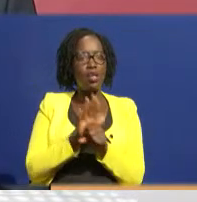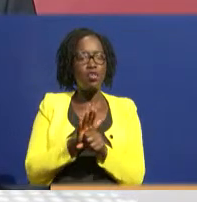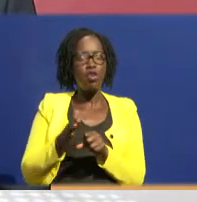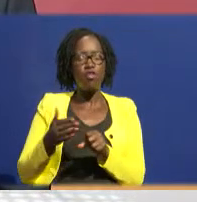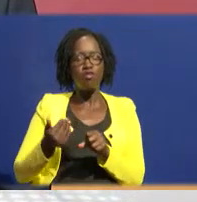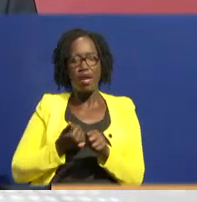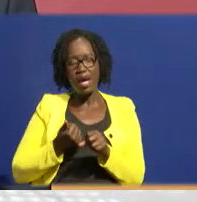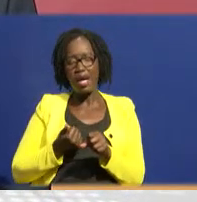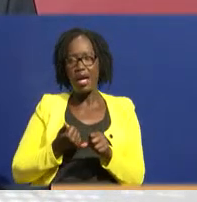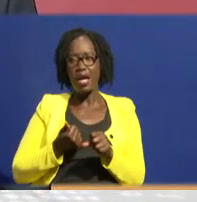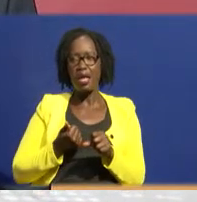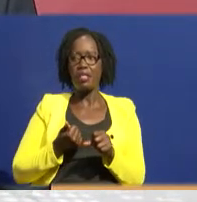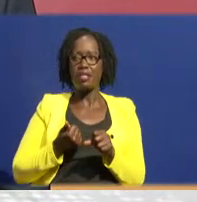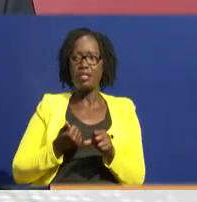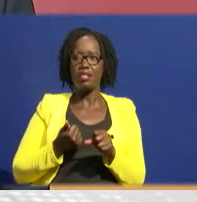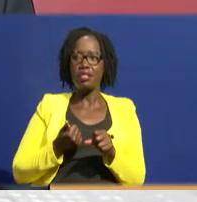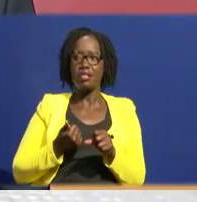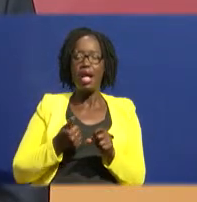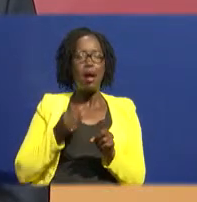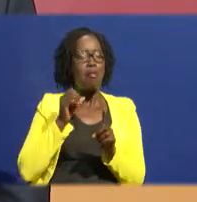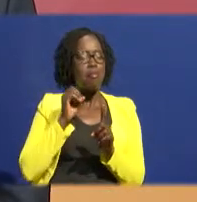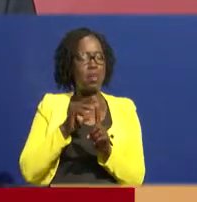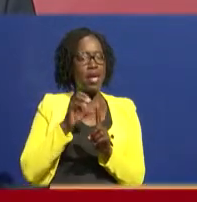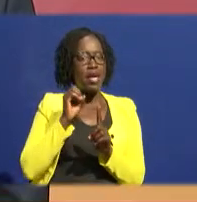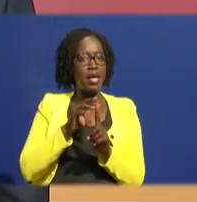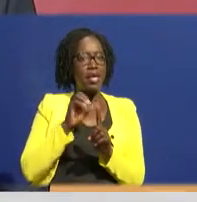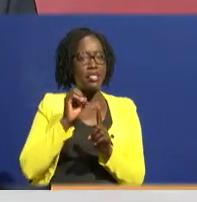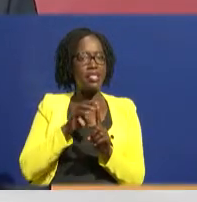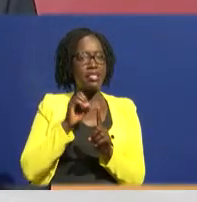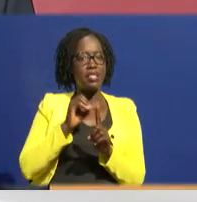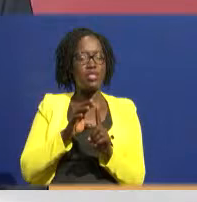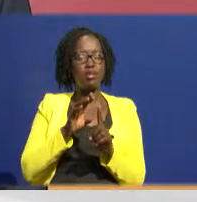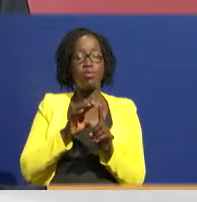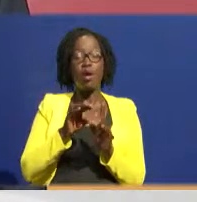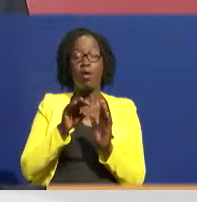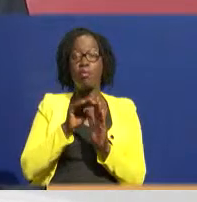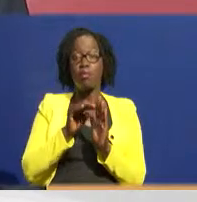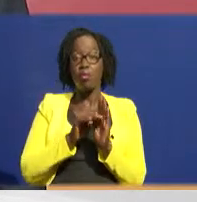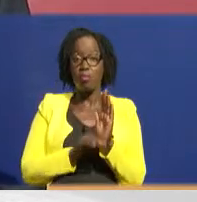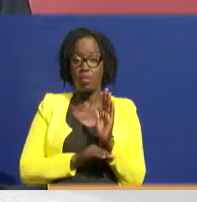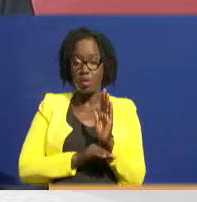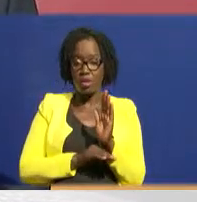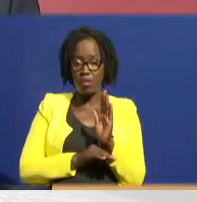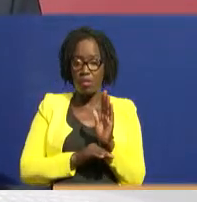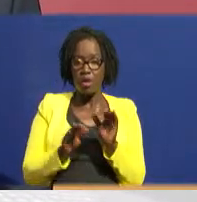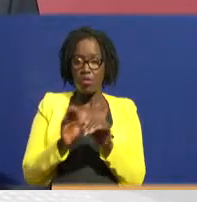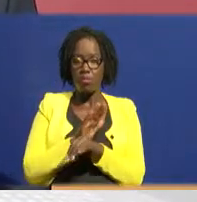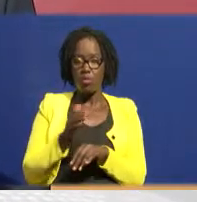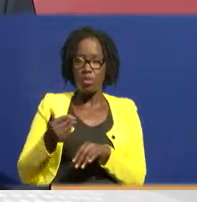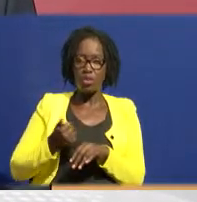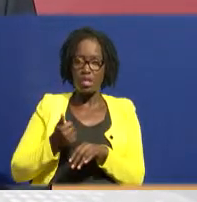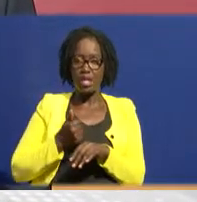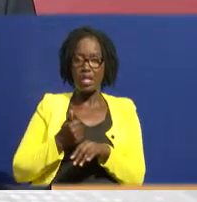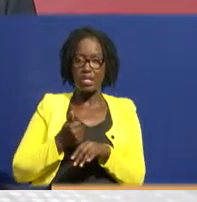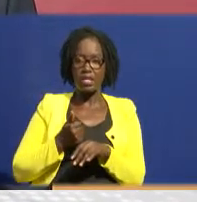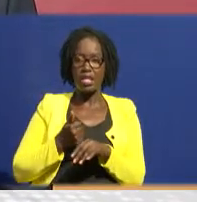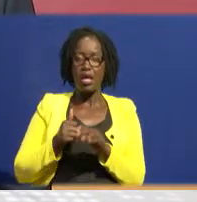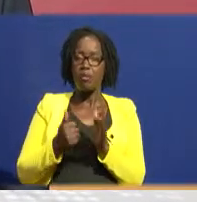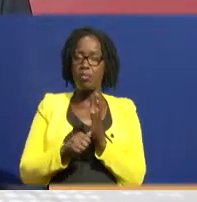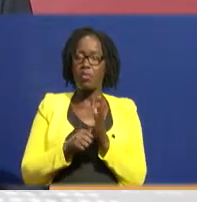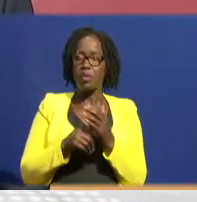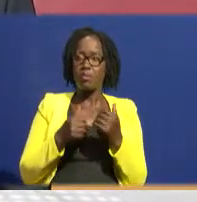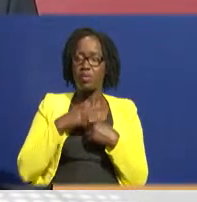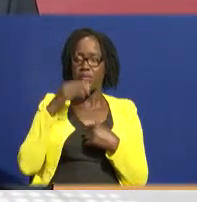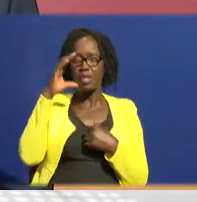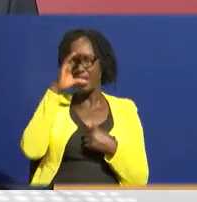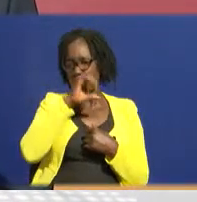girl child mentorship program. You will find that most of the girls who are being get into these problems, they